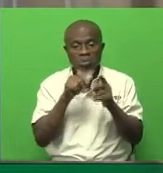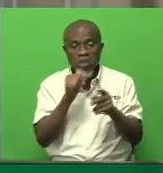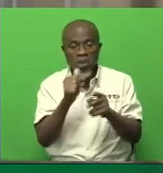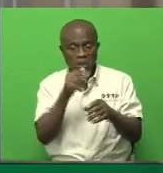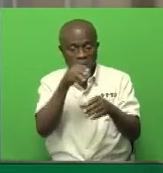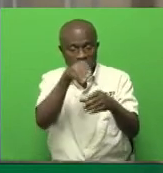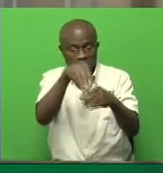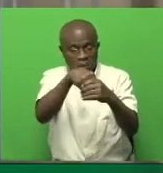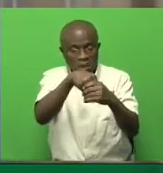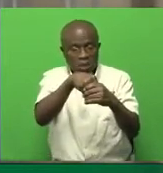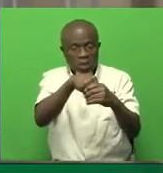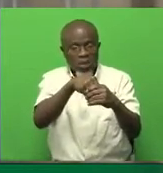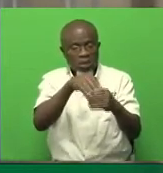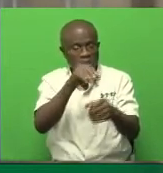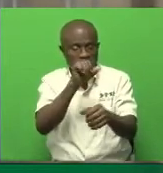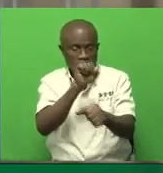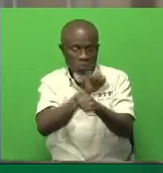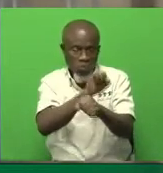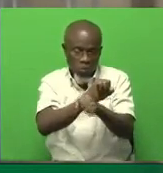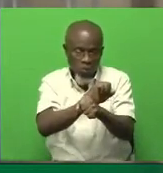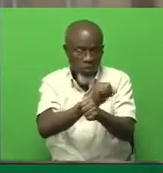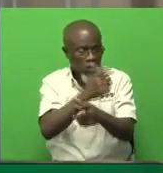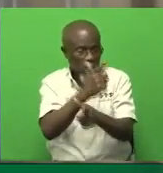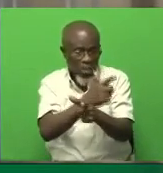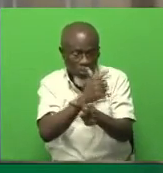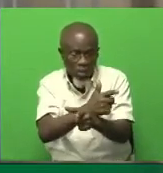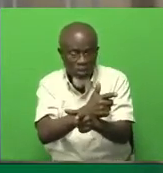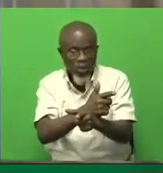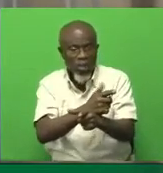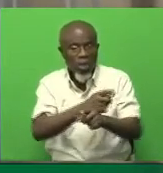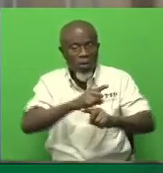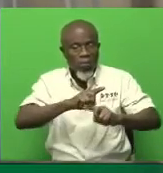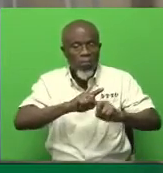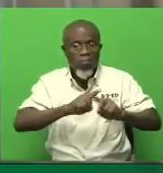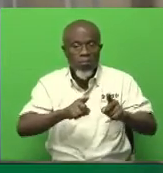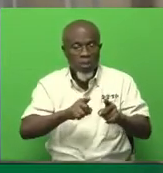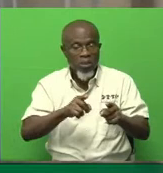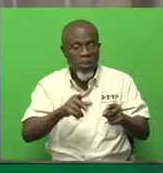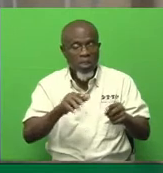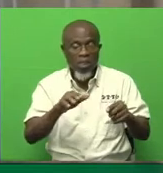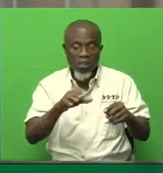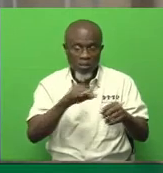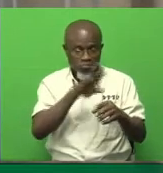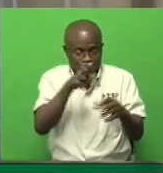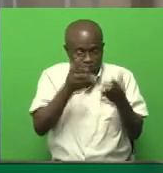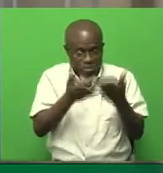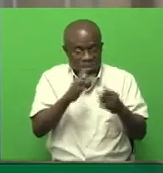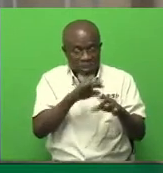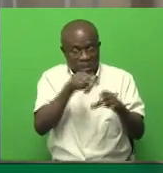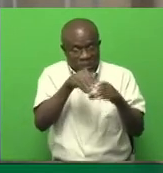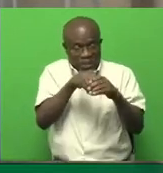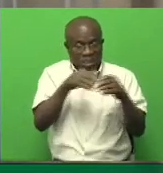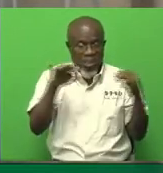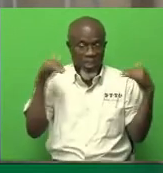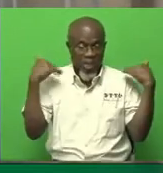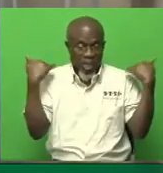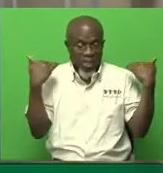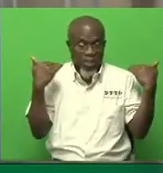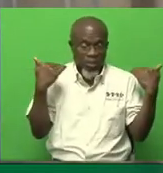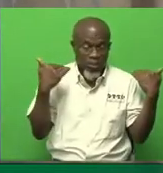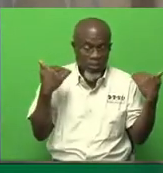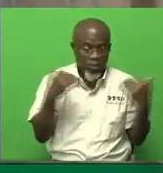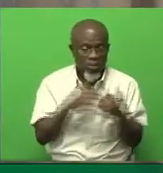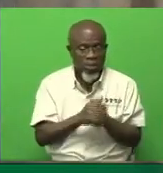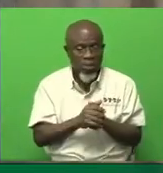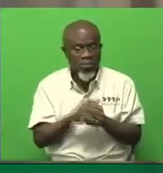and are rapid growth in gangs you see these are some of the kind of Statistics Madam speaker that I wish that the members on the other side will